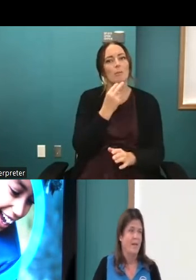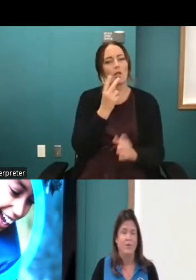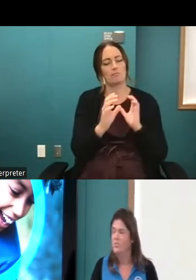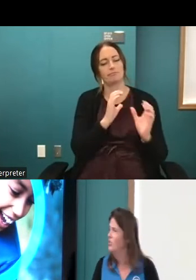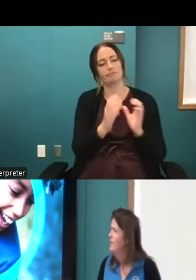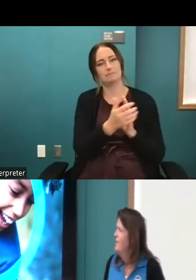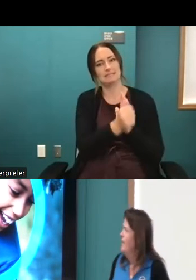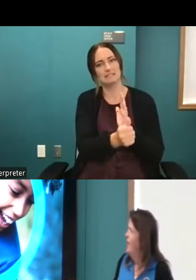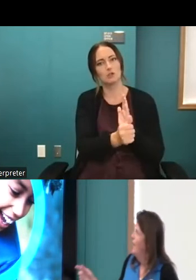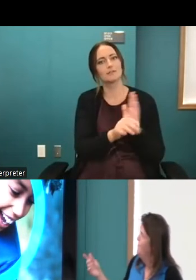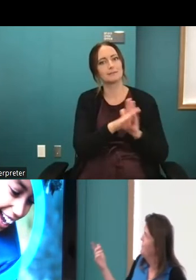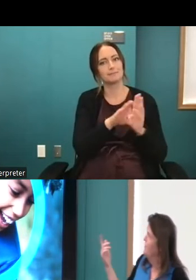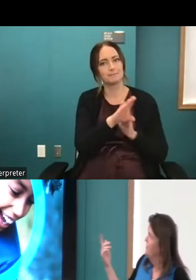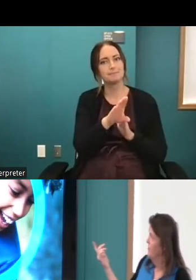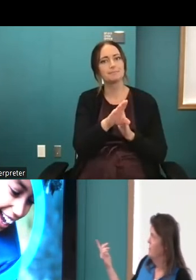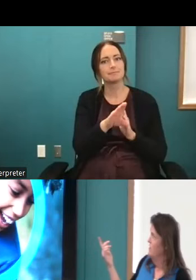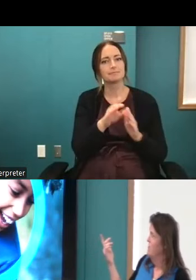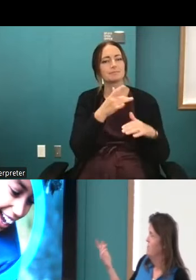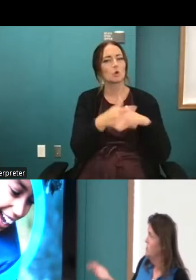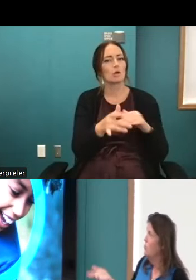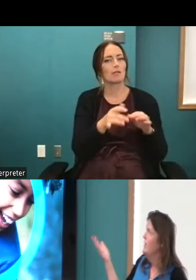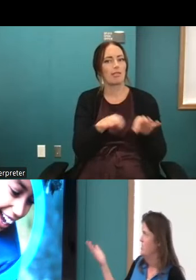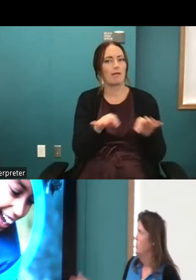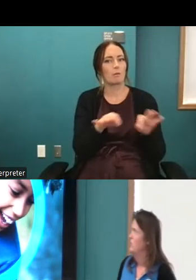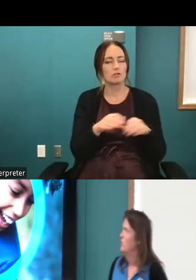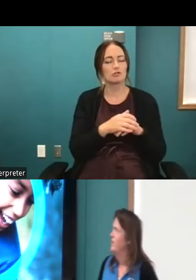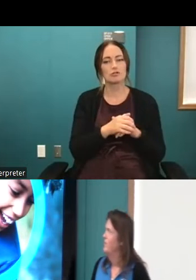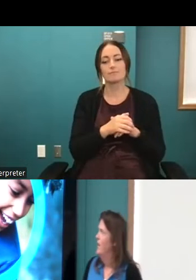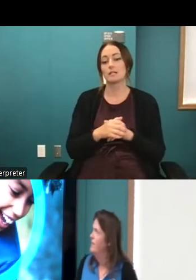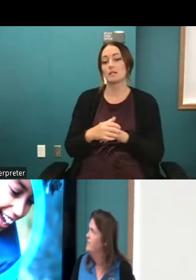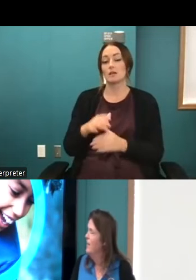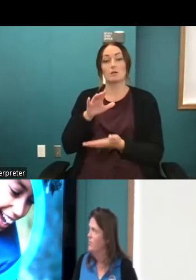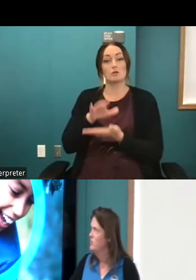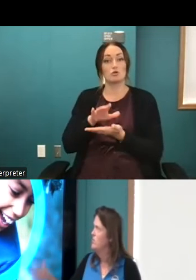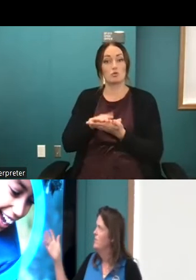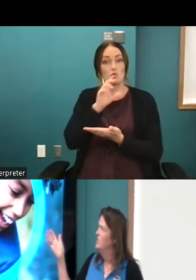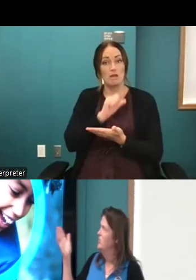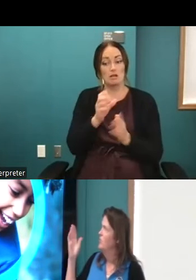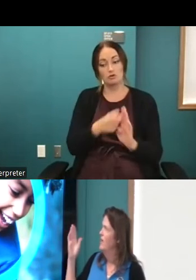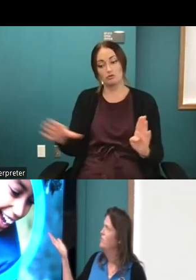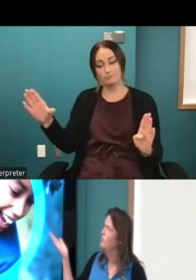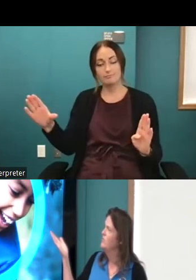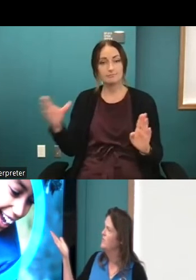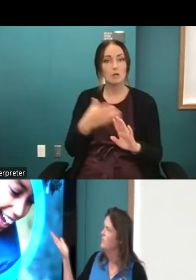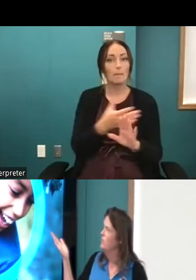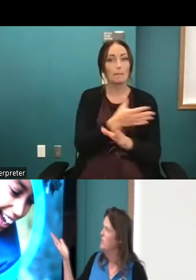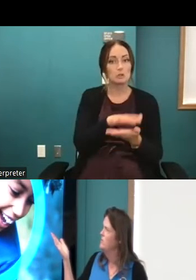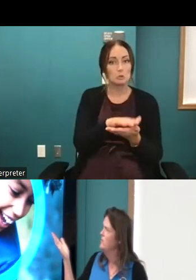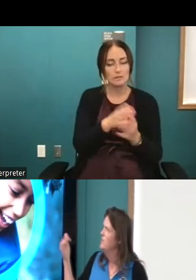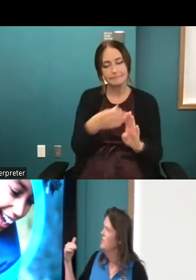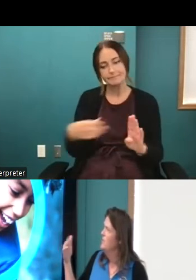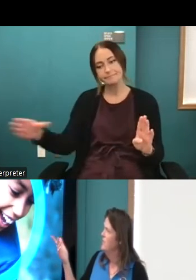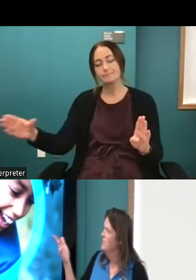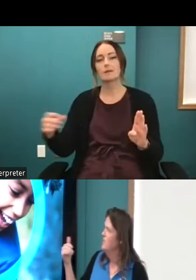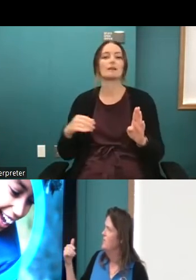early language. For school-age children, we've got preschool and school-age children. We have tools for